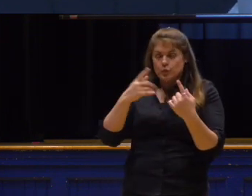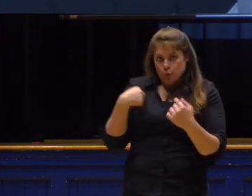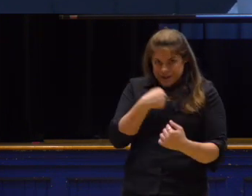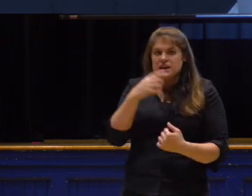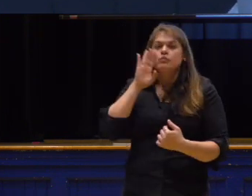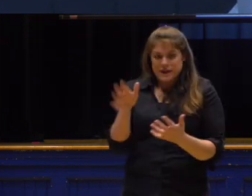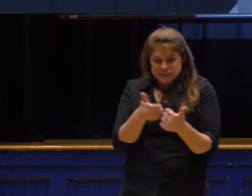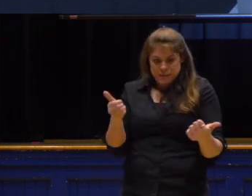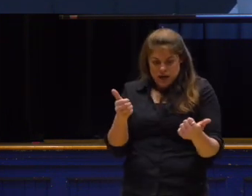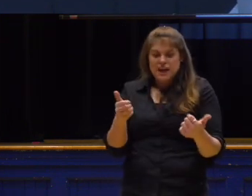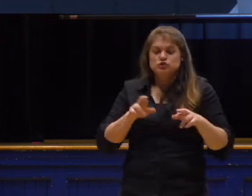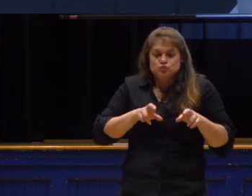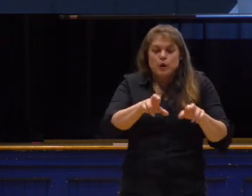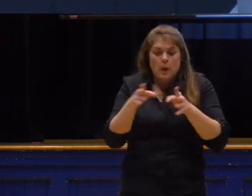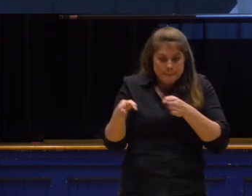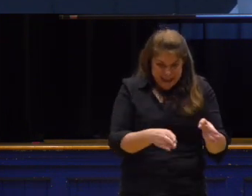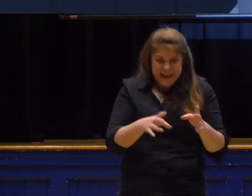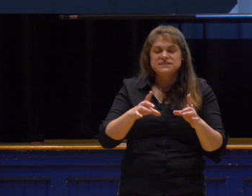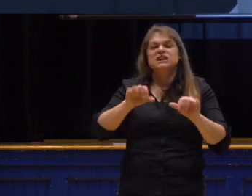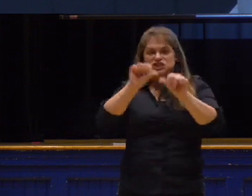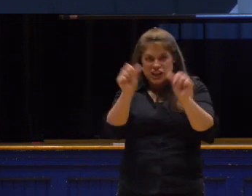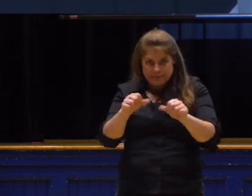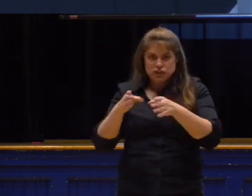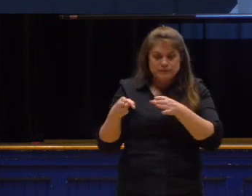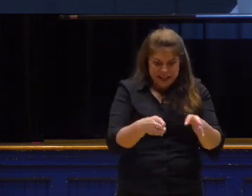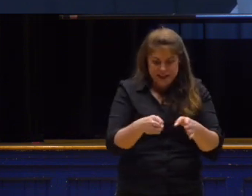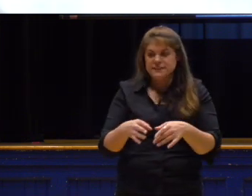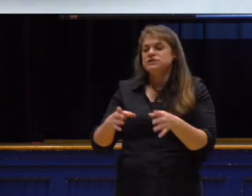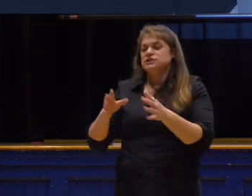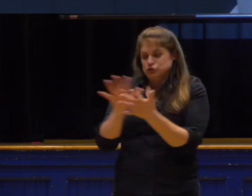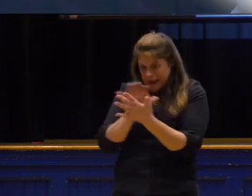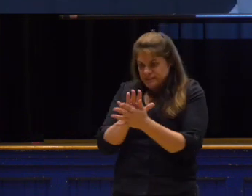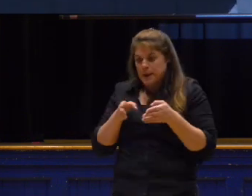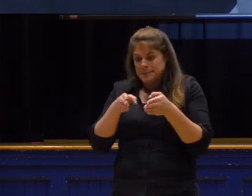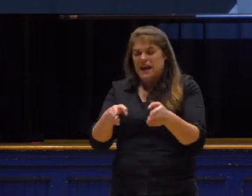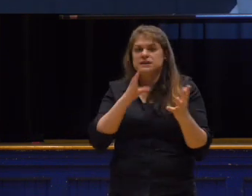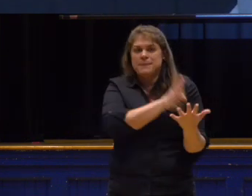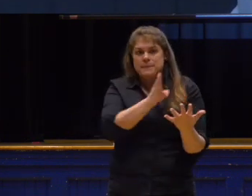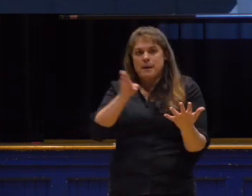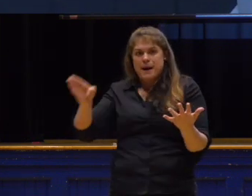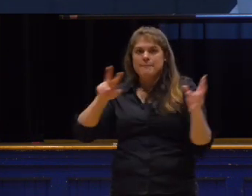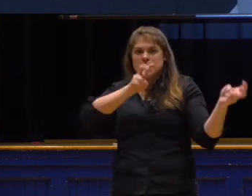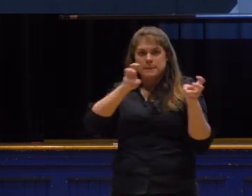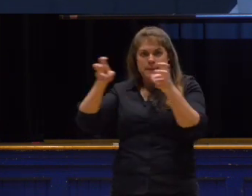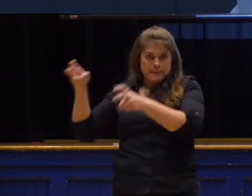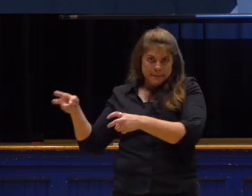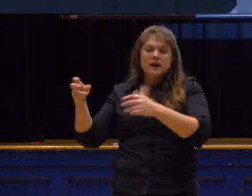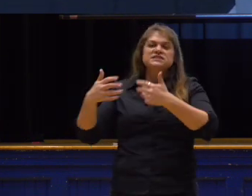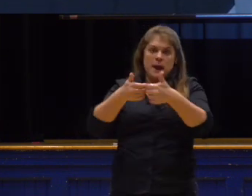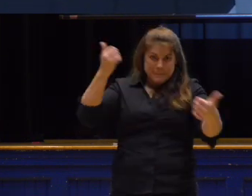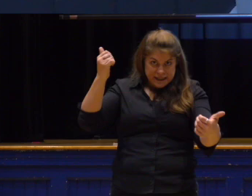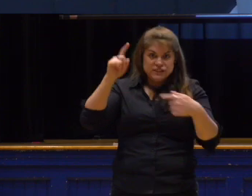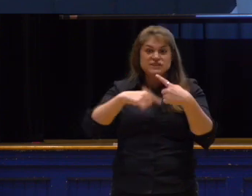separated into roadway plans, geometry plans, utility plans, traffic plans. So try to get that kind of split